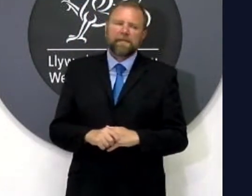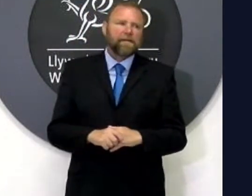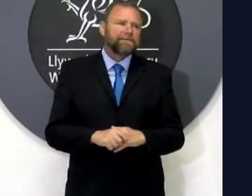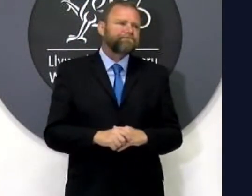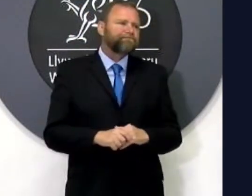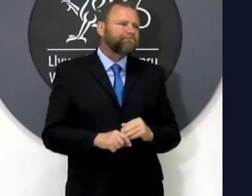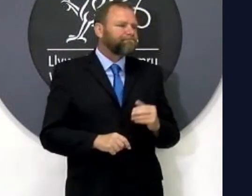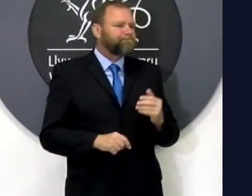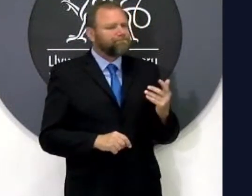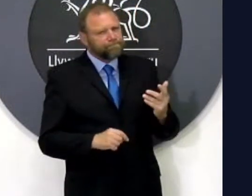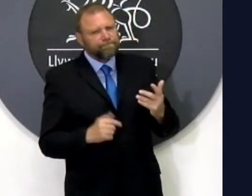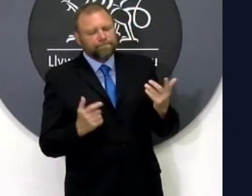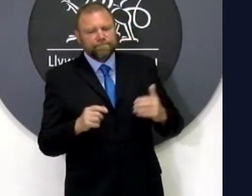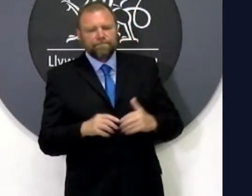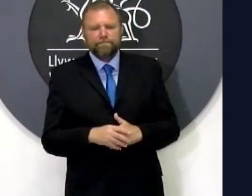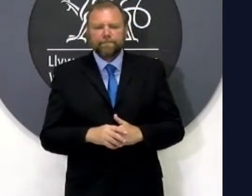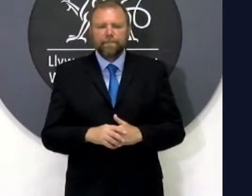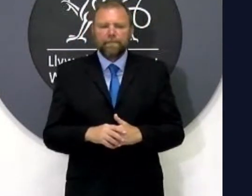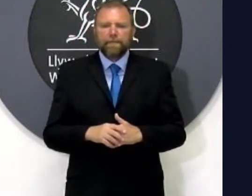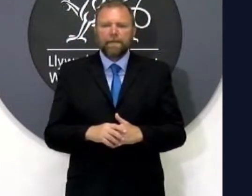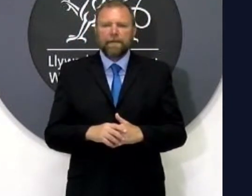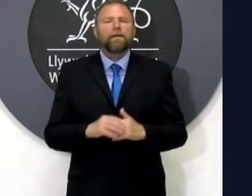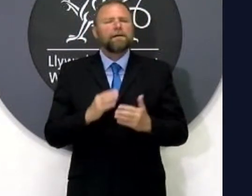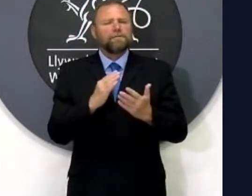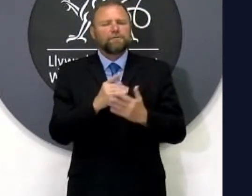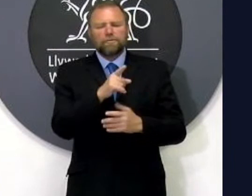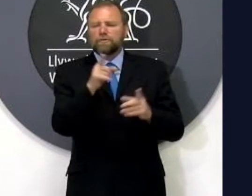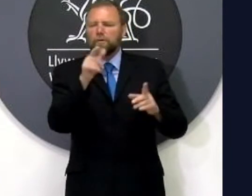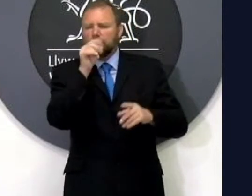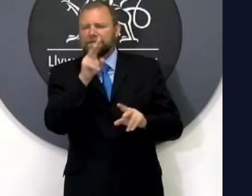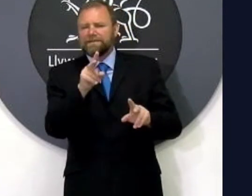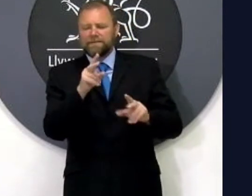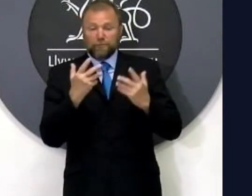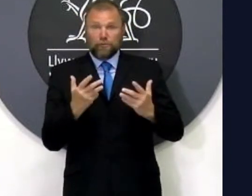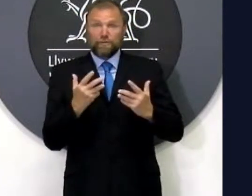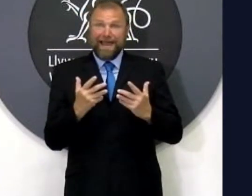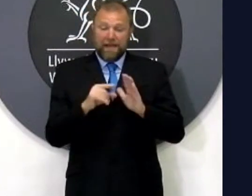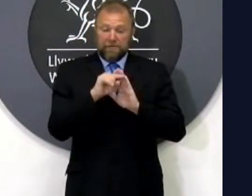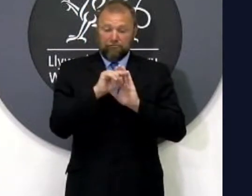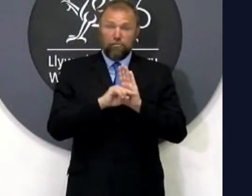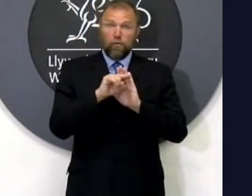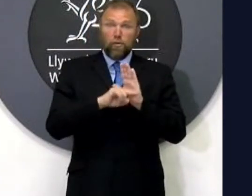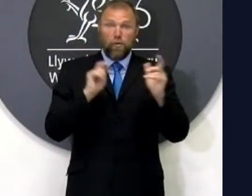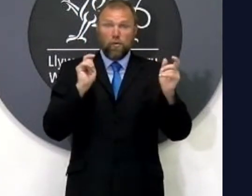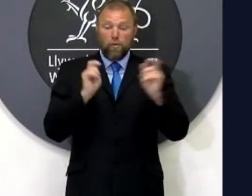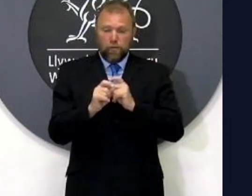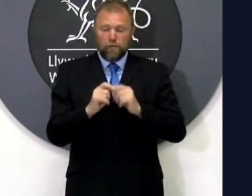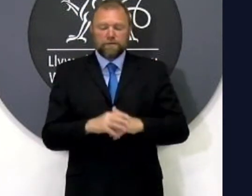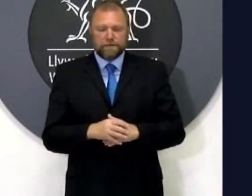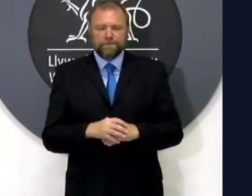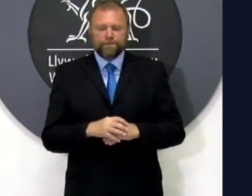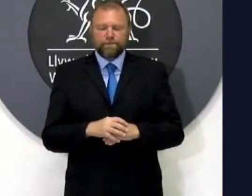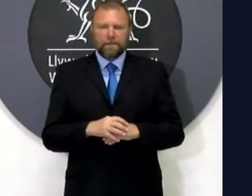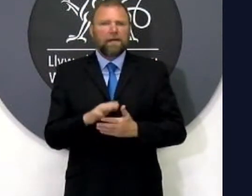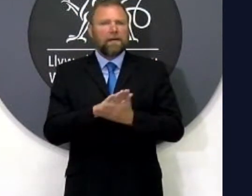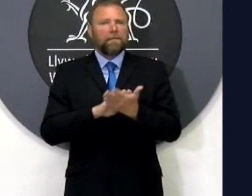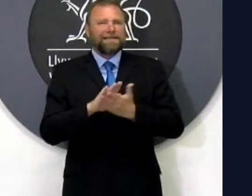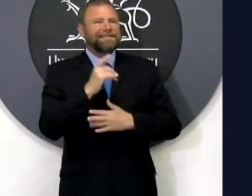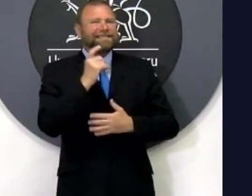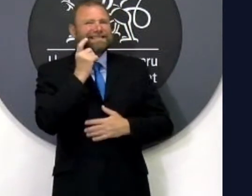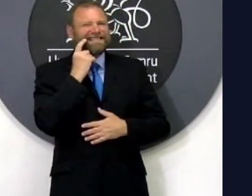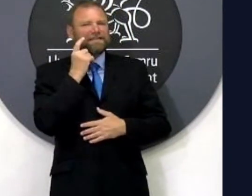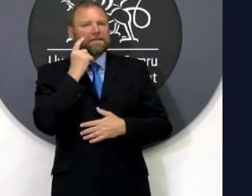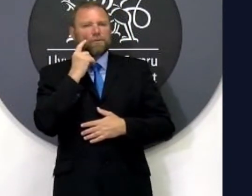Certainly, people will have seen that today we're bringing in new rules so that it's easier to visit care homes. We